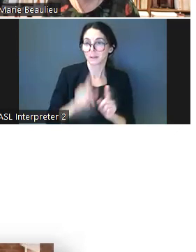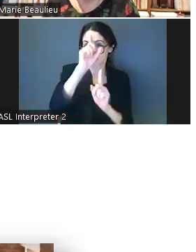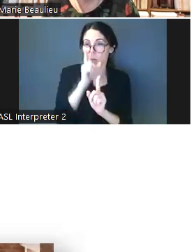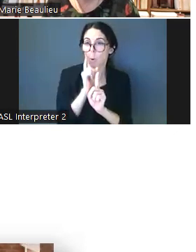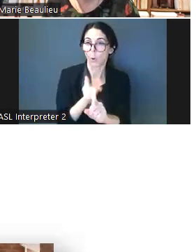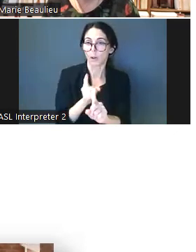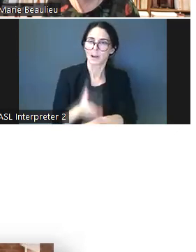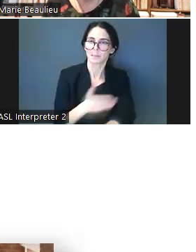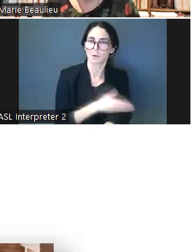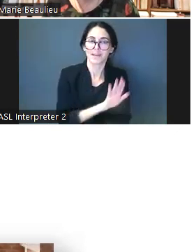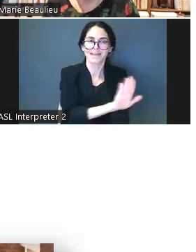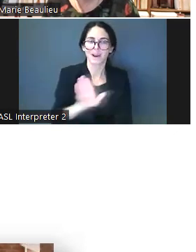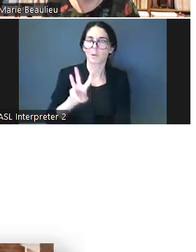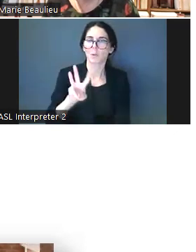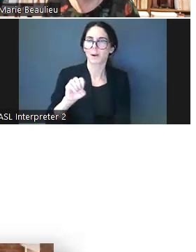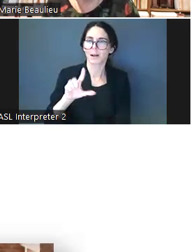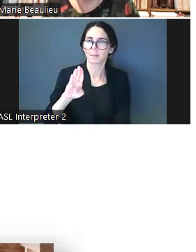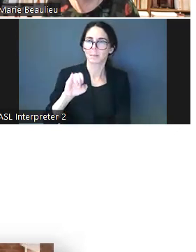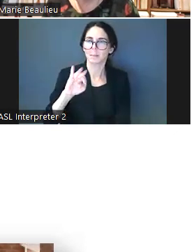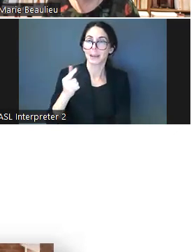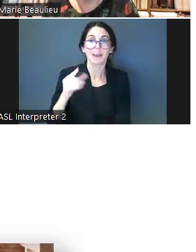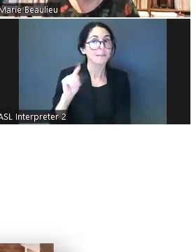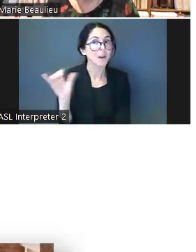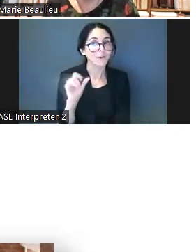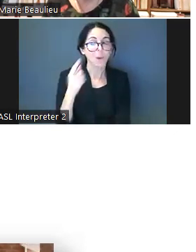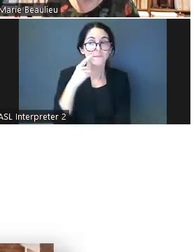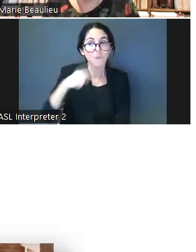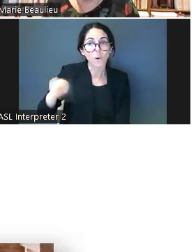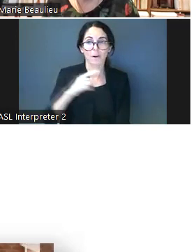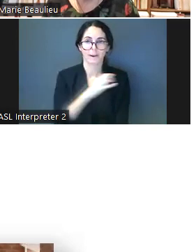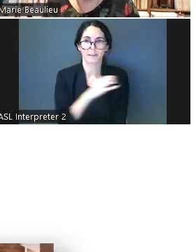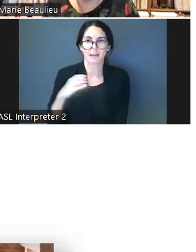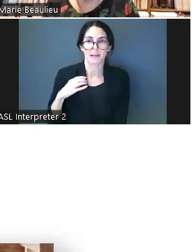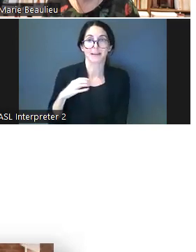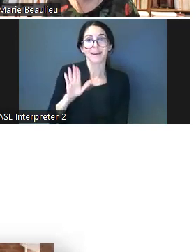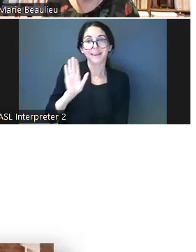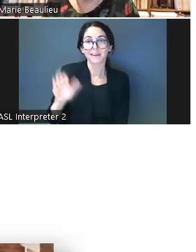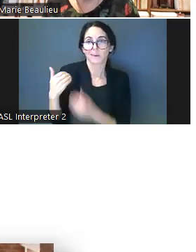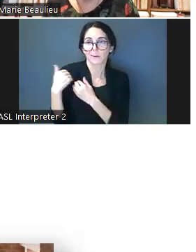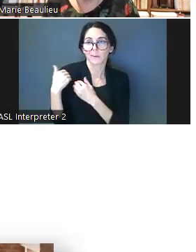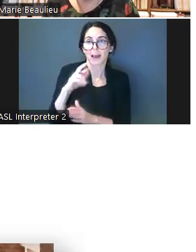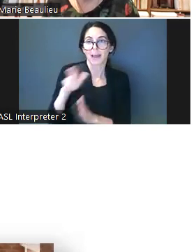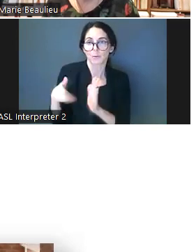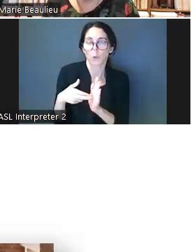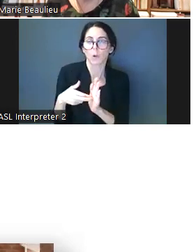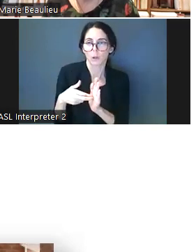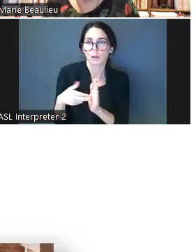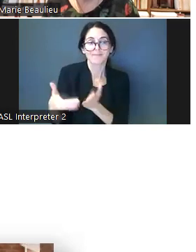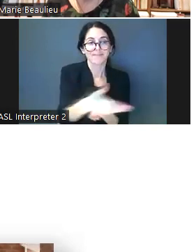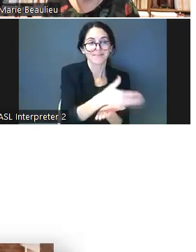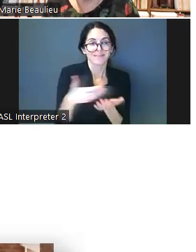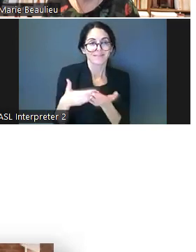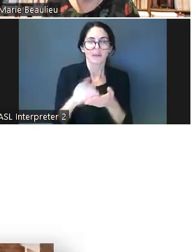well-being. But the program is also addressed to the residence committee because of the role it can play in receiving testimonies and